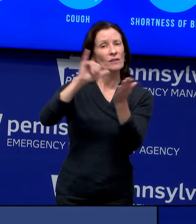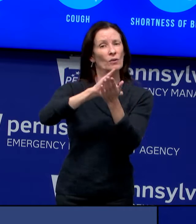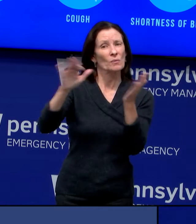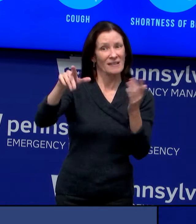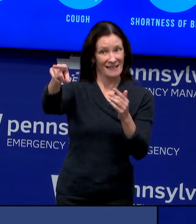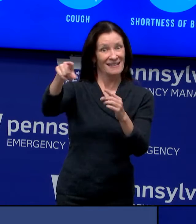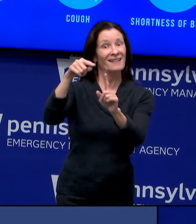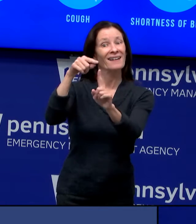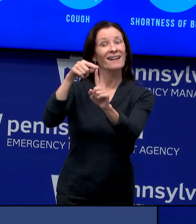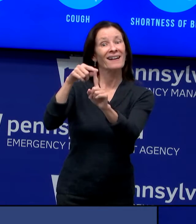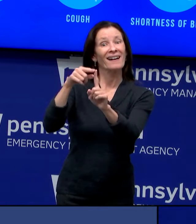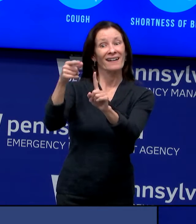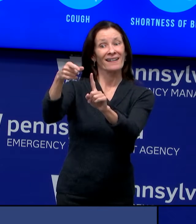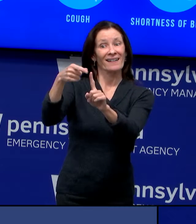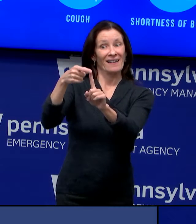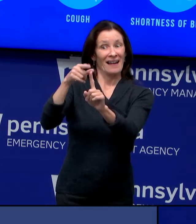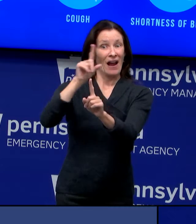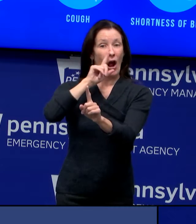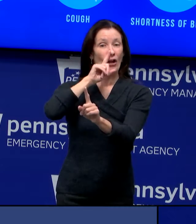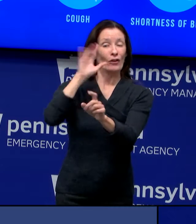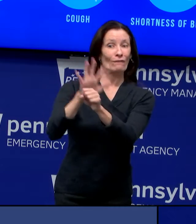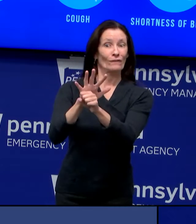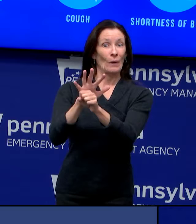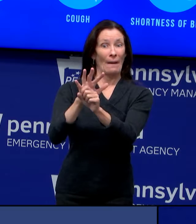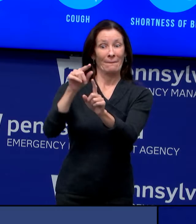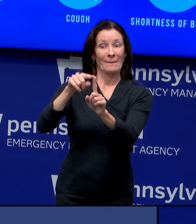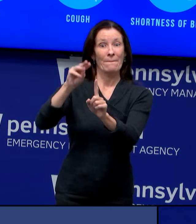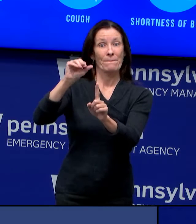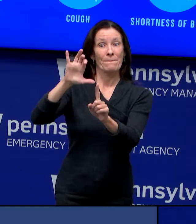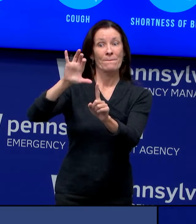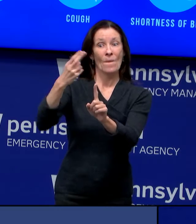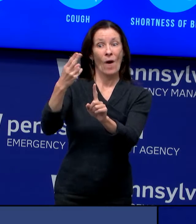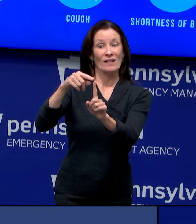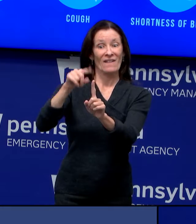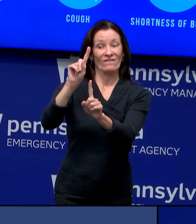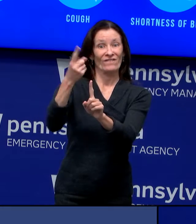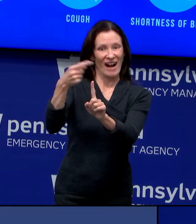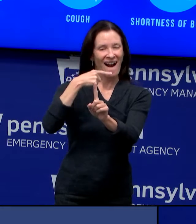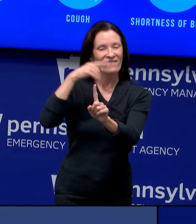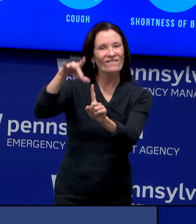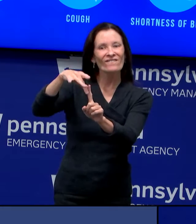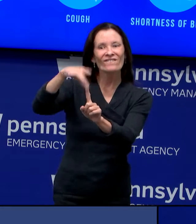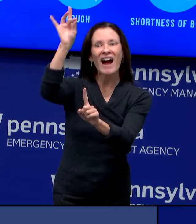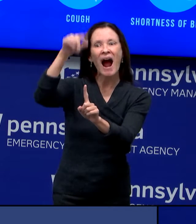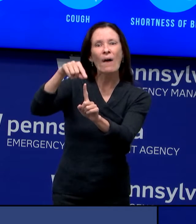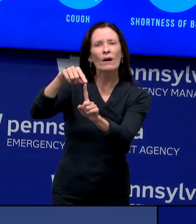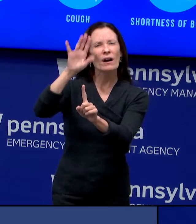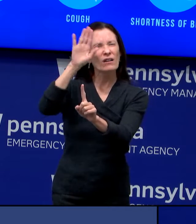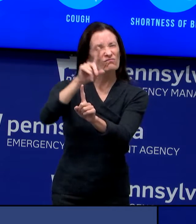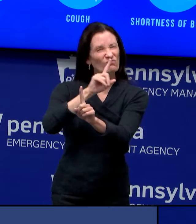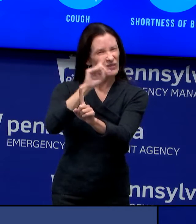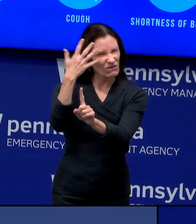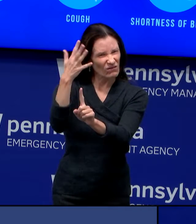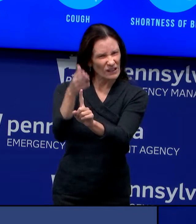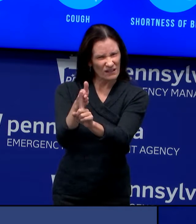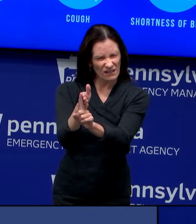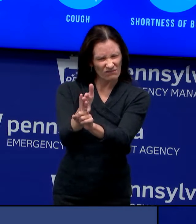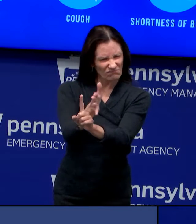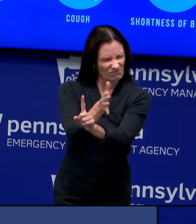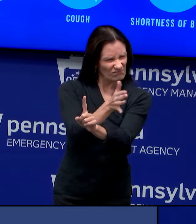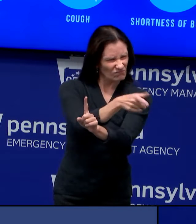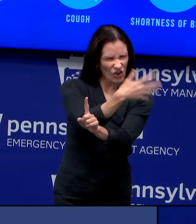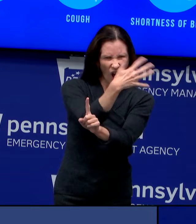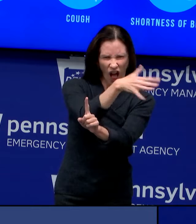1st, thousands of infections were already silently spreading throughout the city, a hidden explosion of a disease that may still be